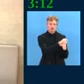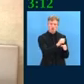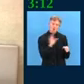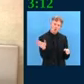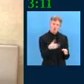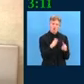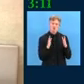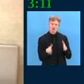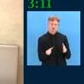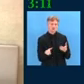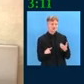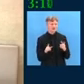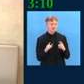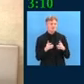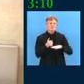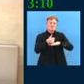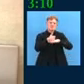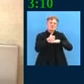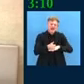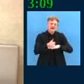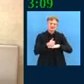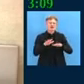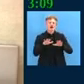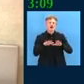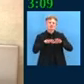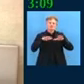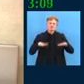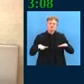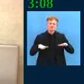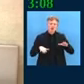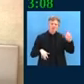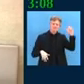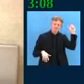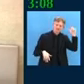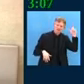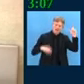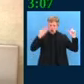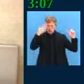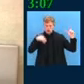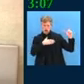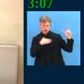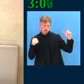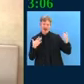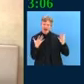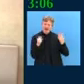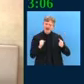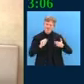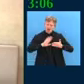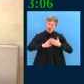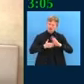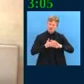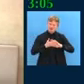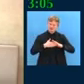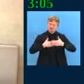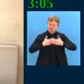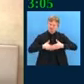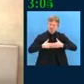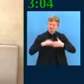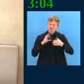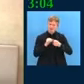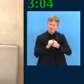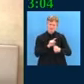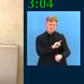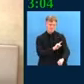between Muslims and Christians, and what is known as the Quota system or the power-sharing agreement. For example, the president is a